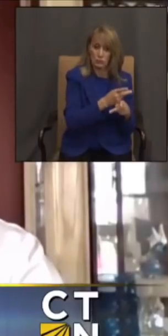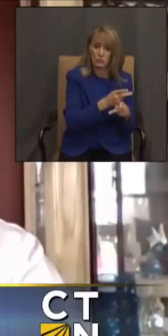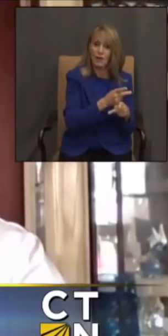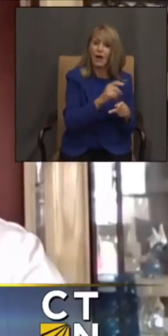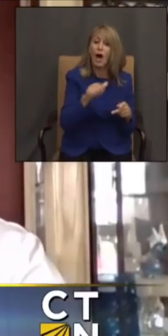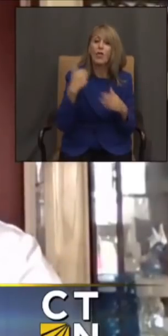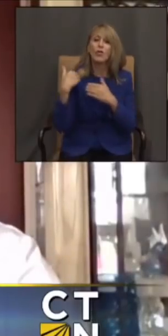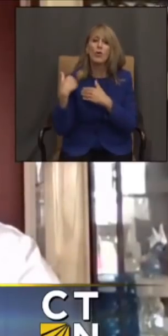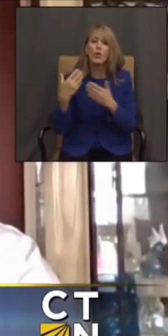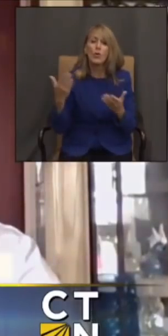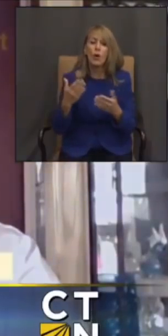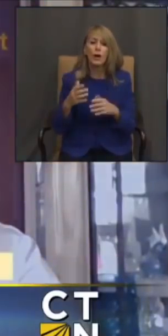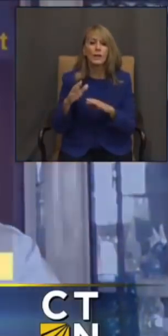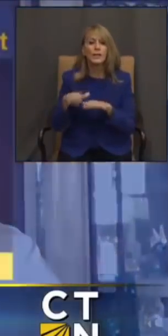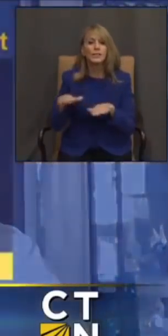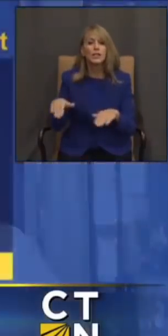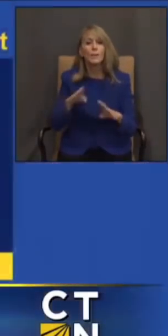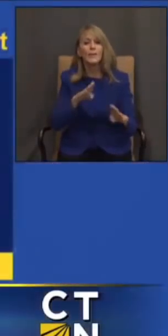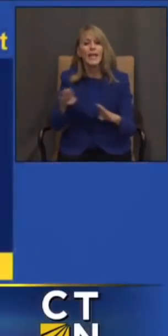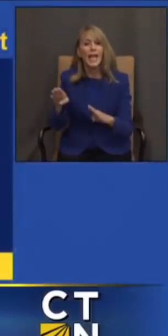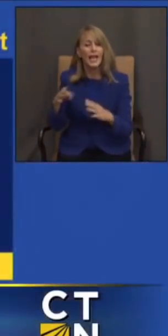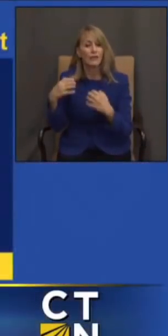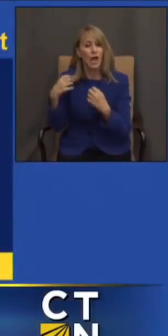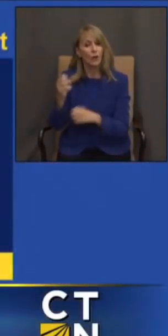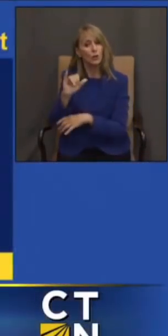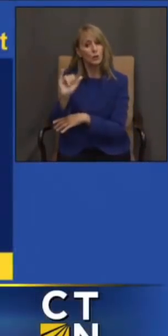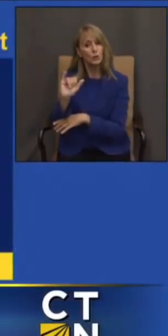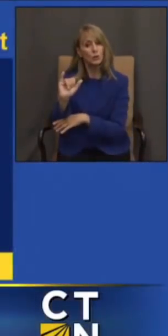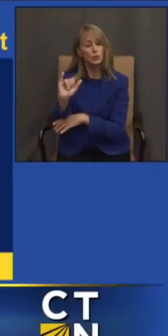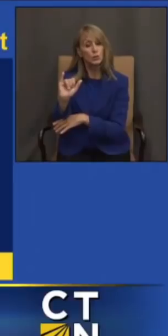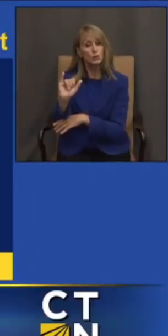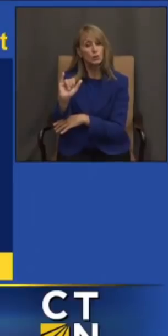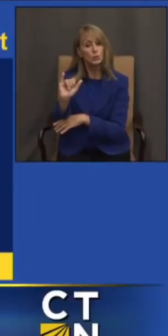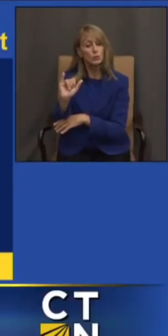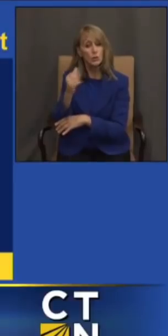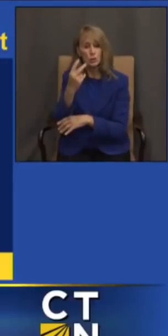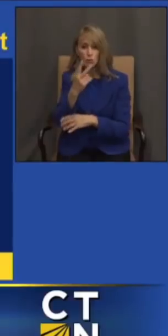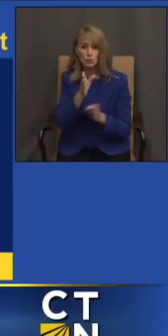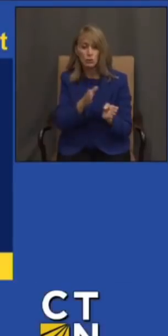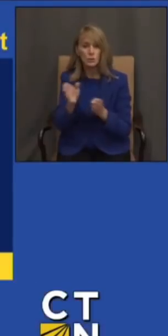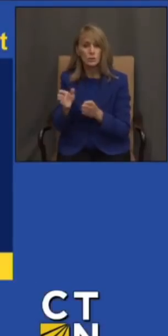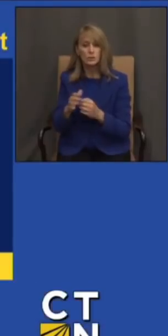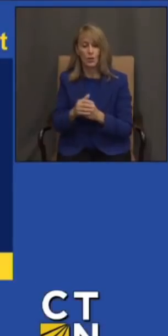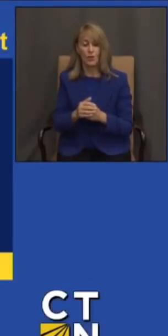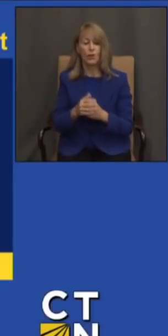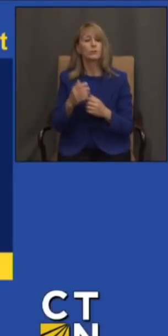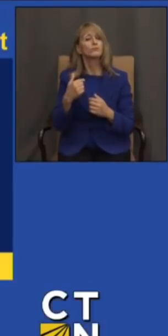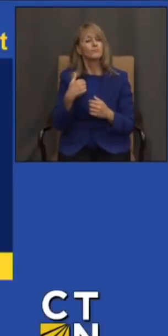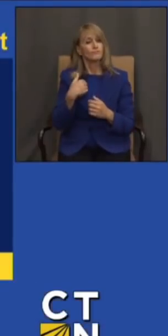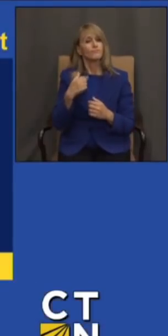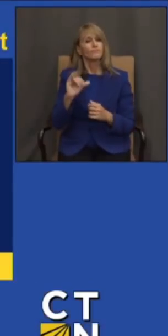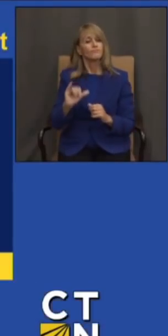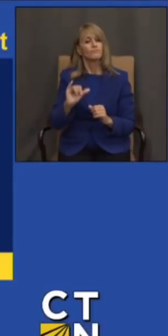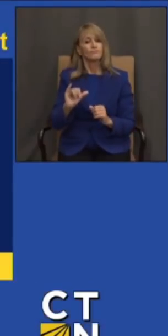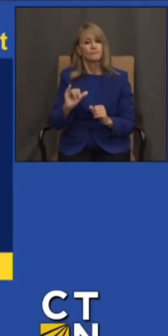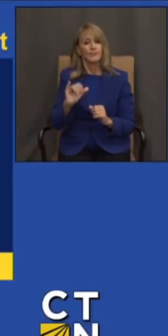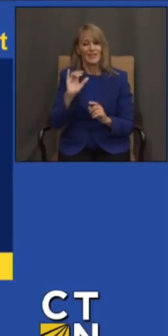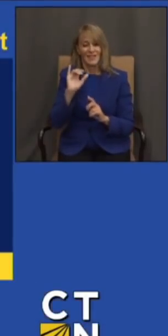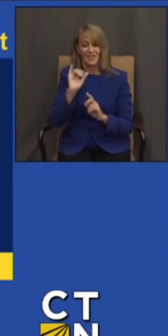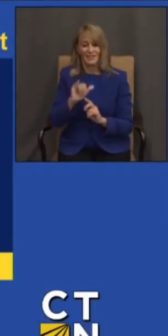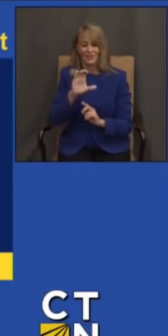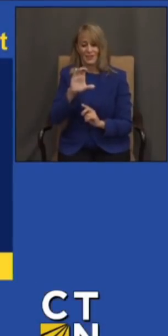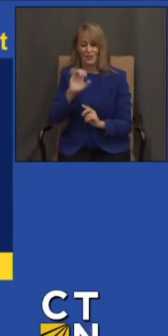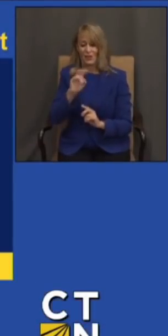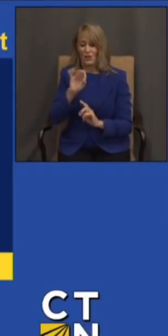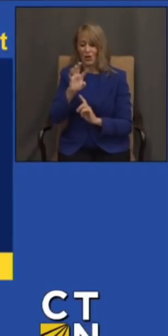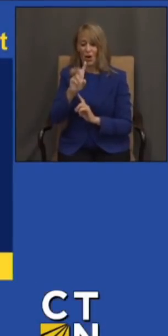also responsible for children's behavioral health. So when we think about the impact of this kind of imperfect storm that we